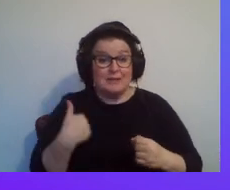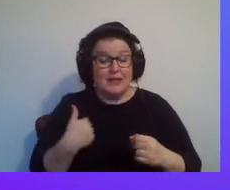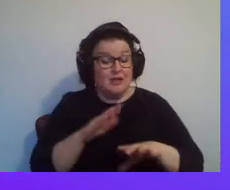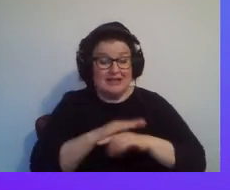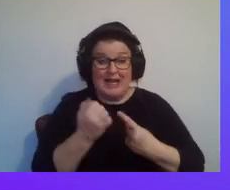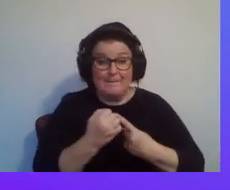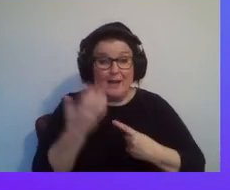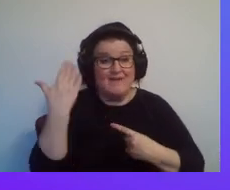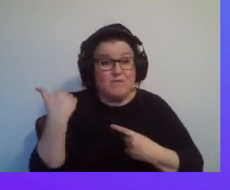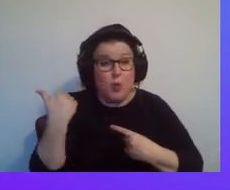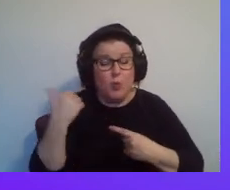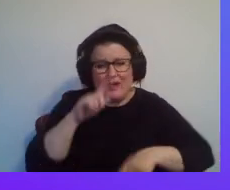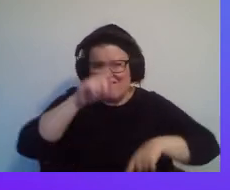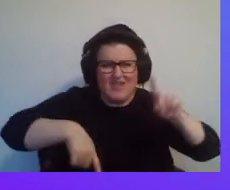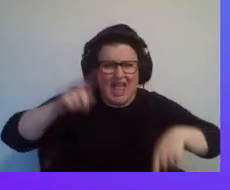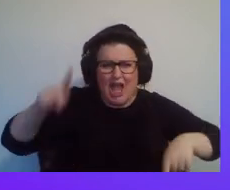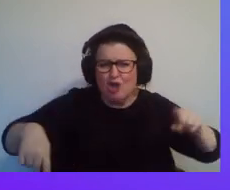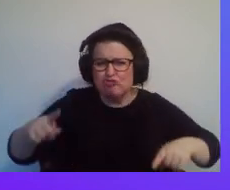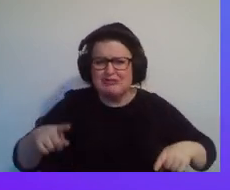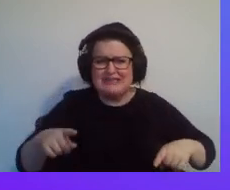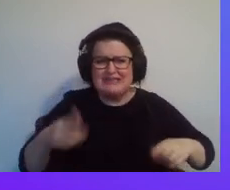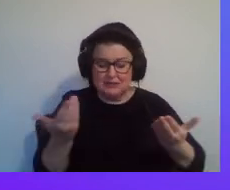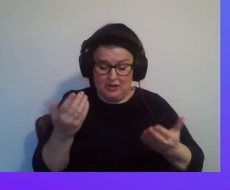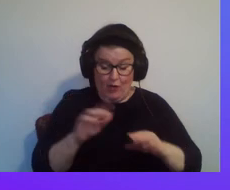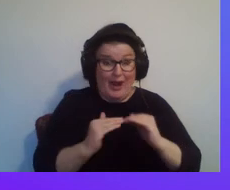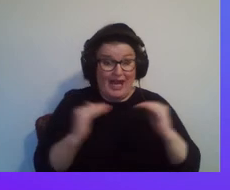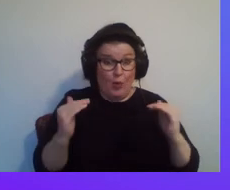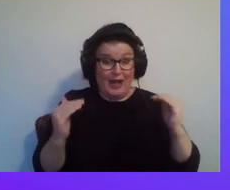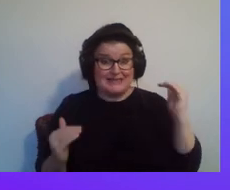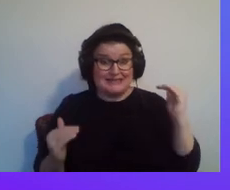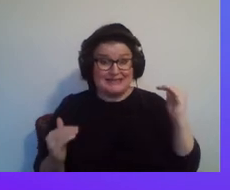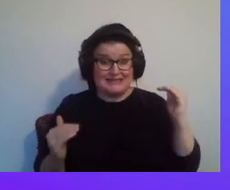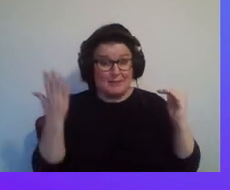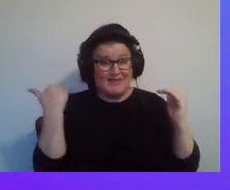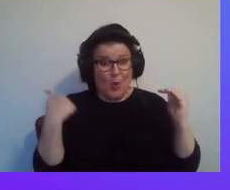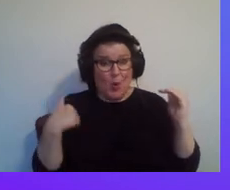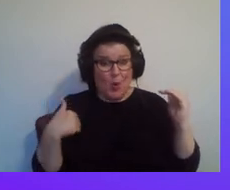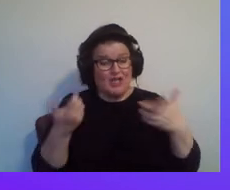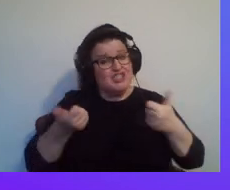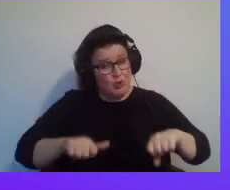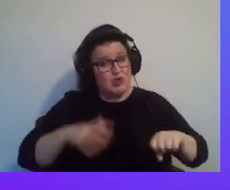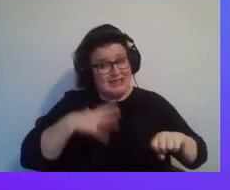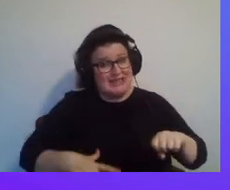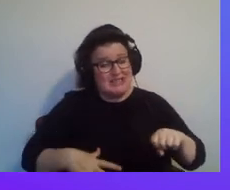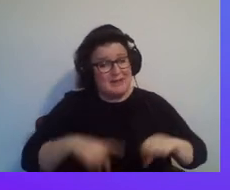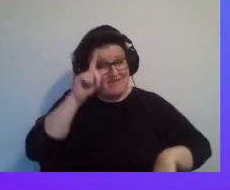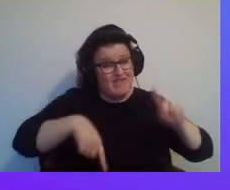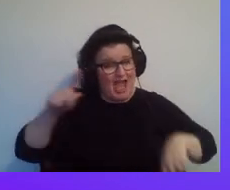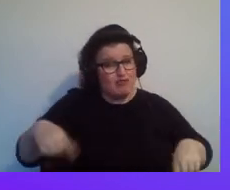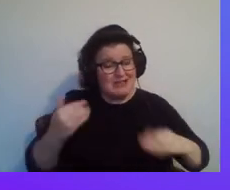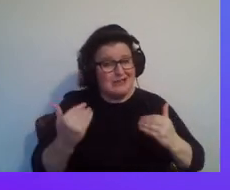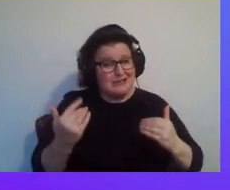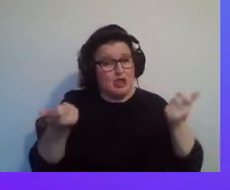they're many and varied. So the solutions have to likewise, be across the board. Employment,